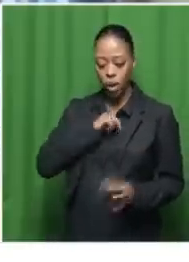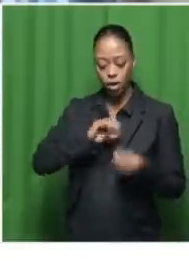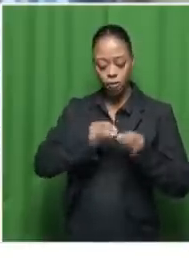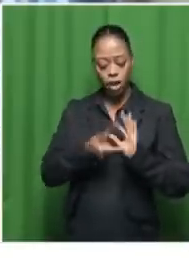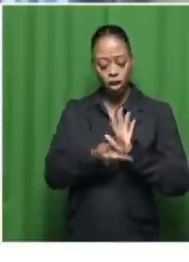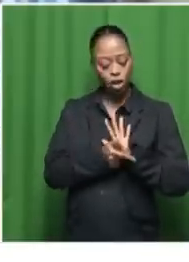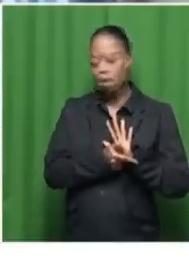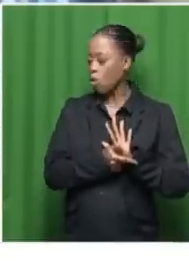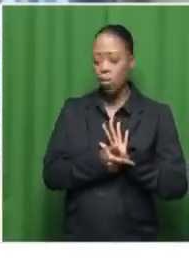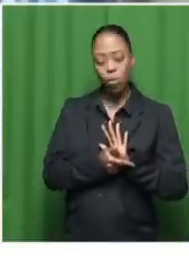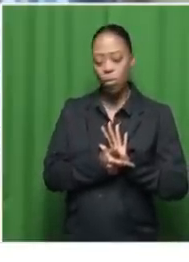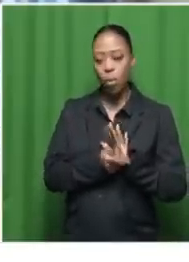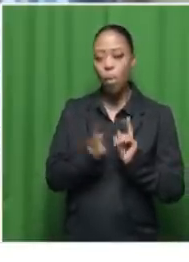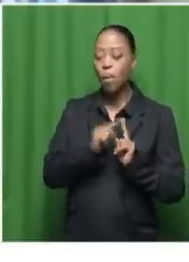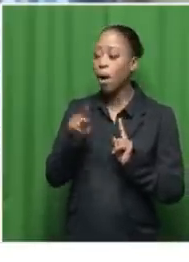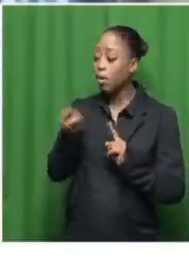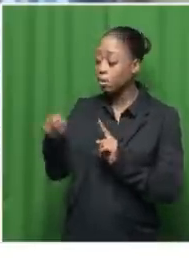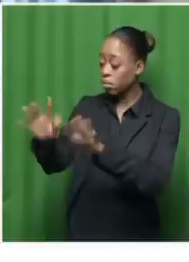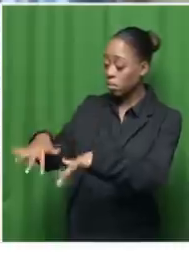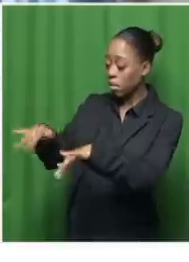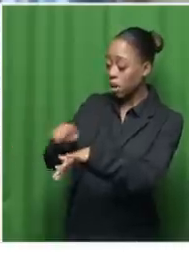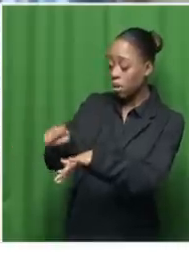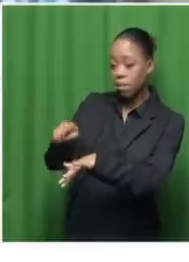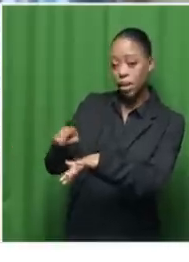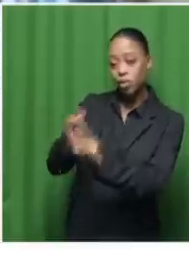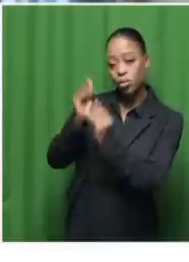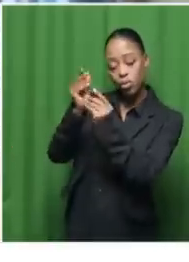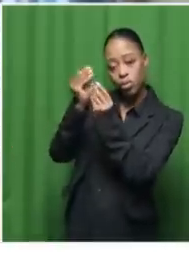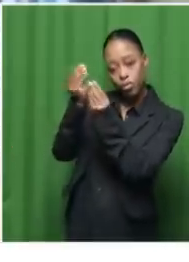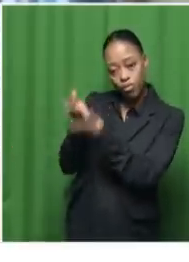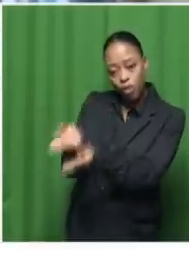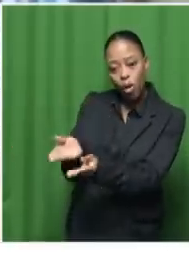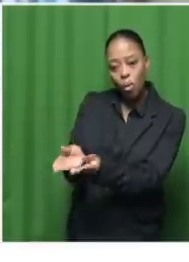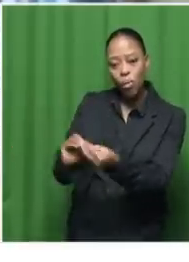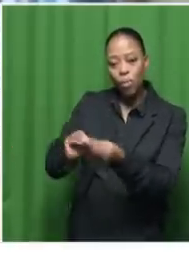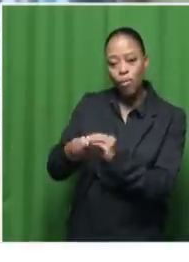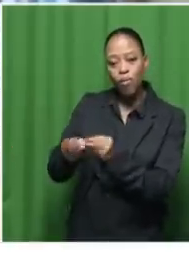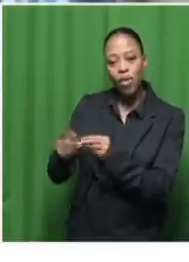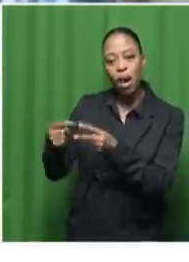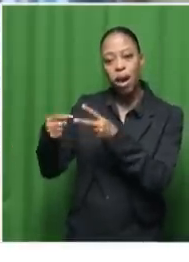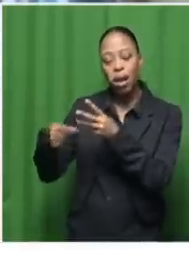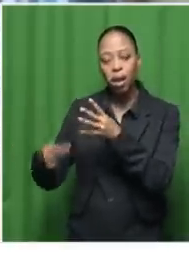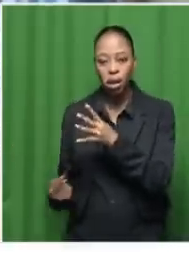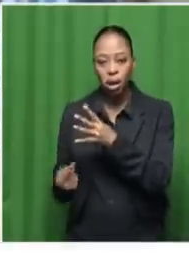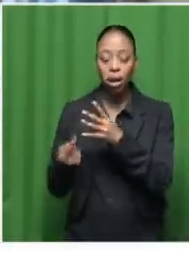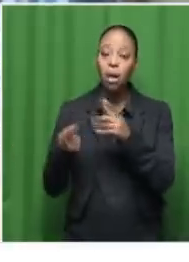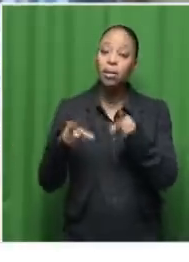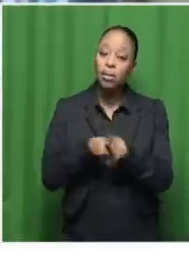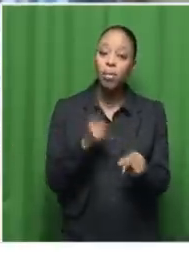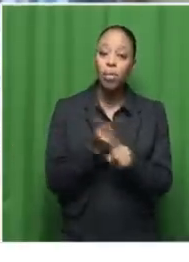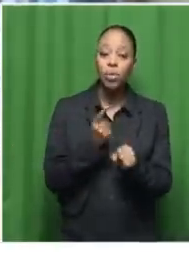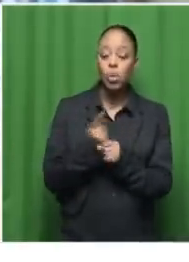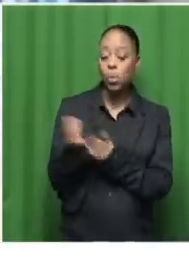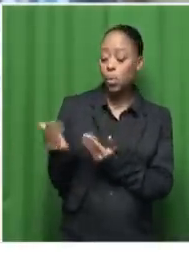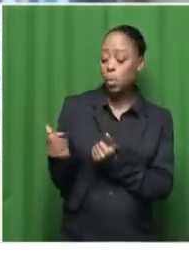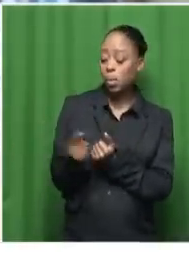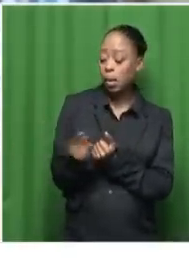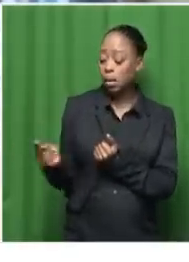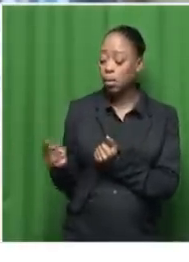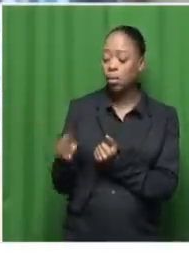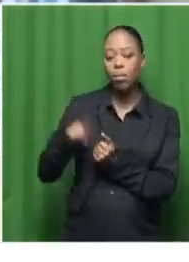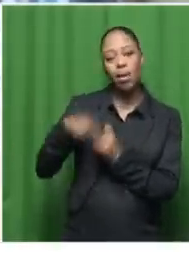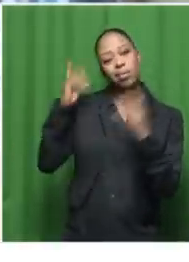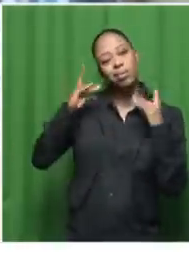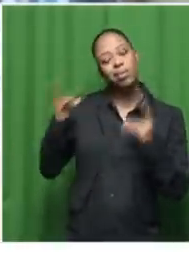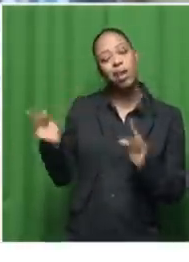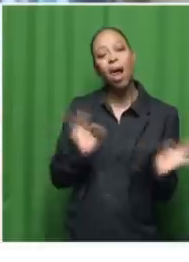we defer to Parliament and to the executive, but we expect you to make the reasonable